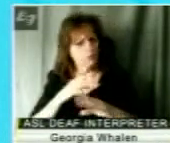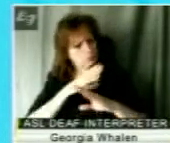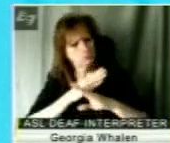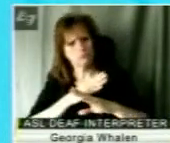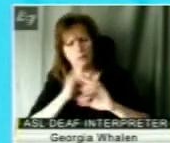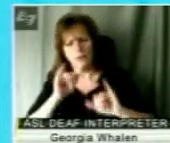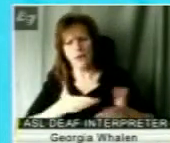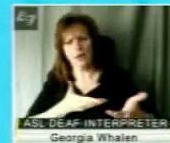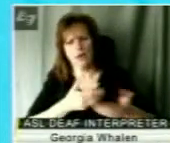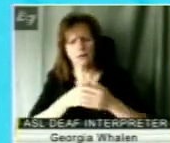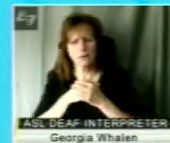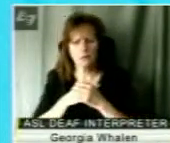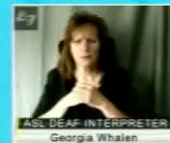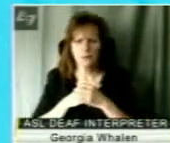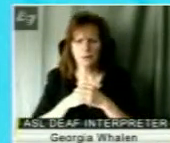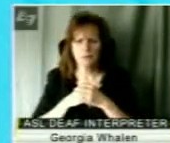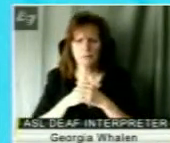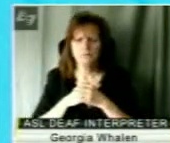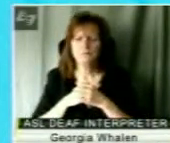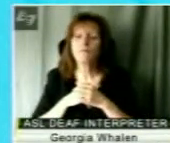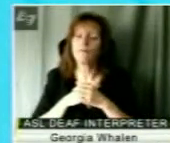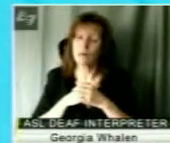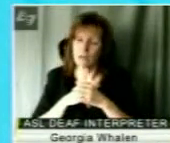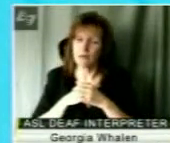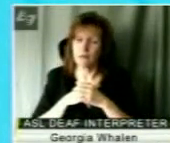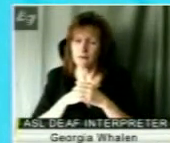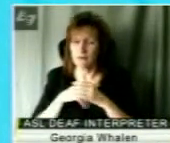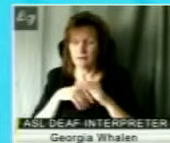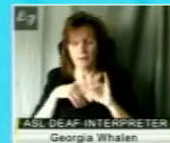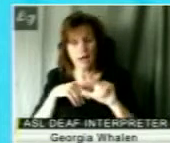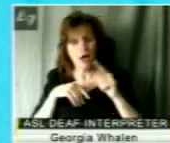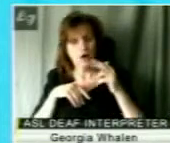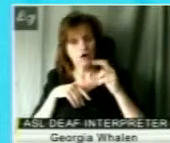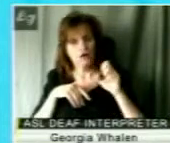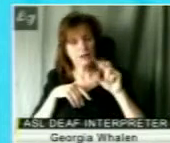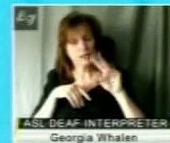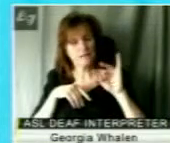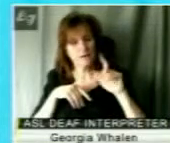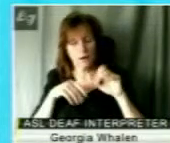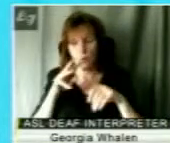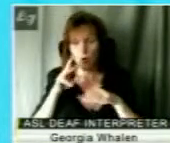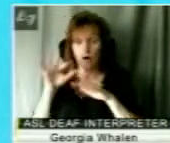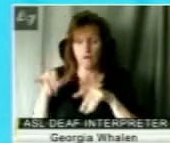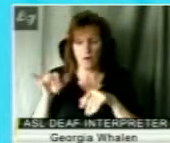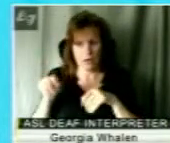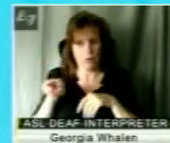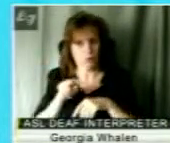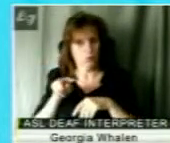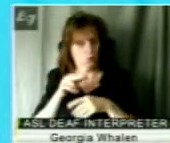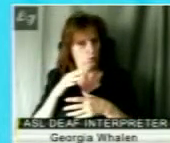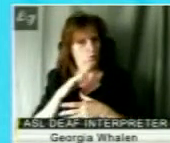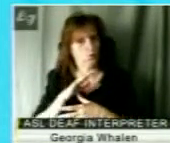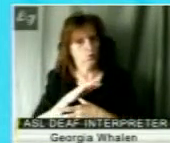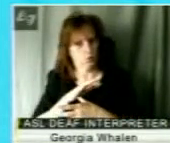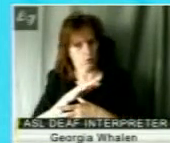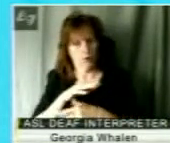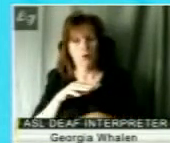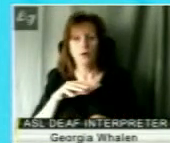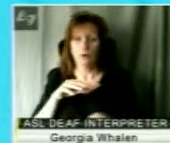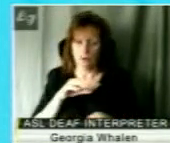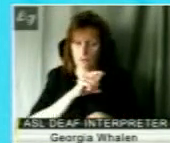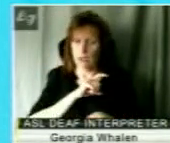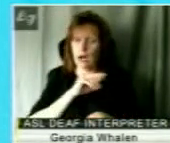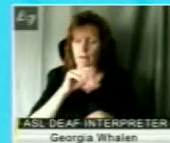So it is a priority area of enforcement, and I certainly understand for those who are there at the best of times. There